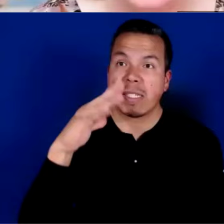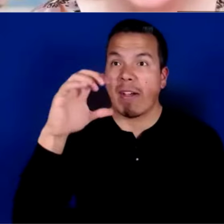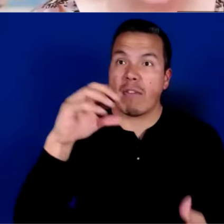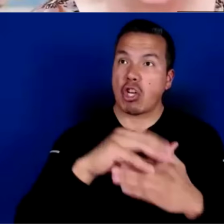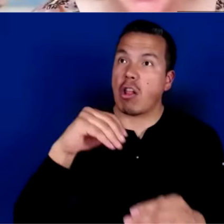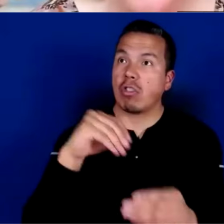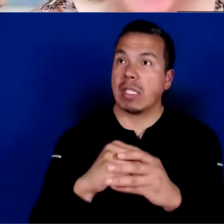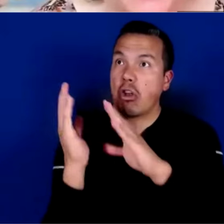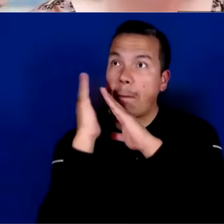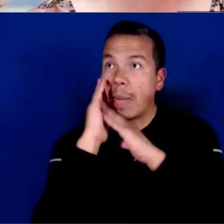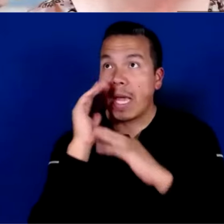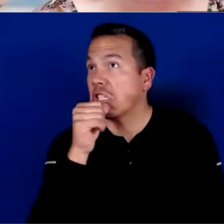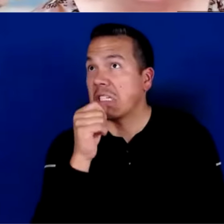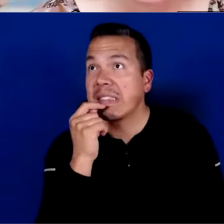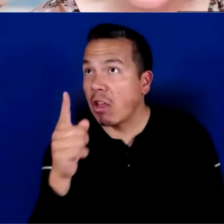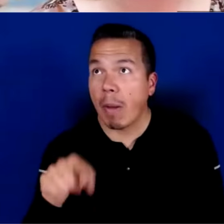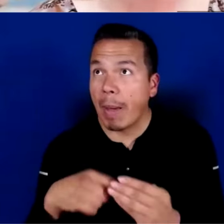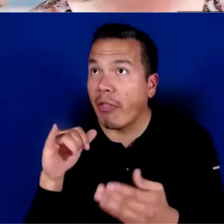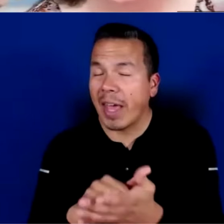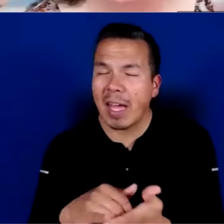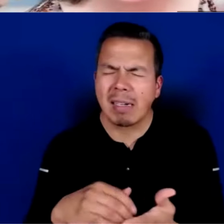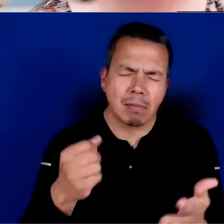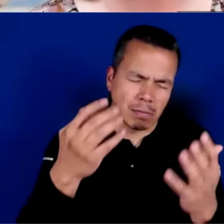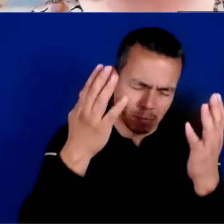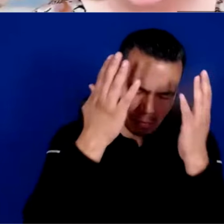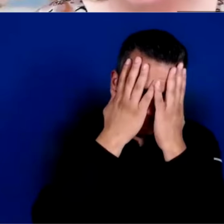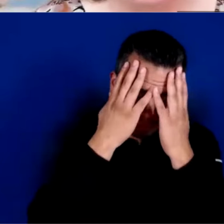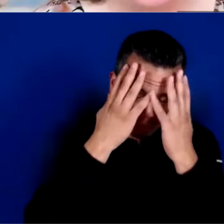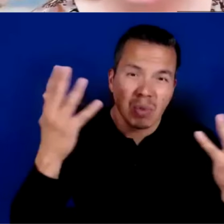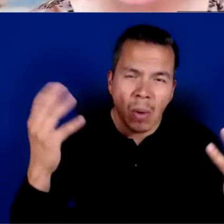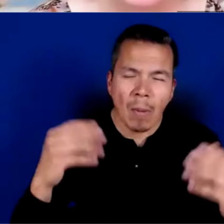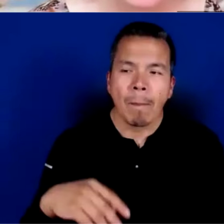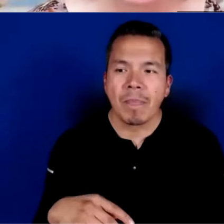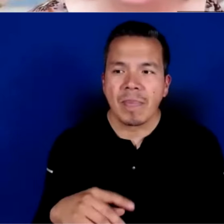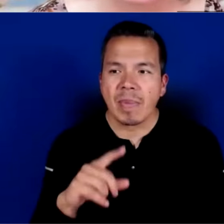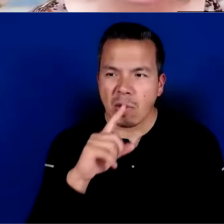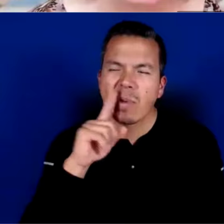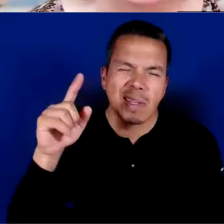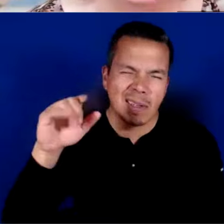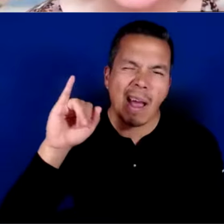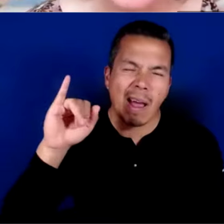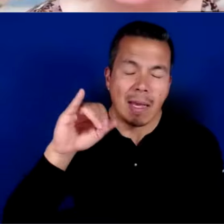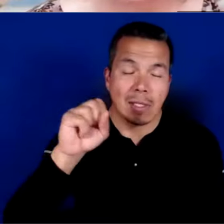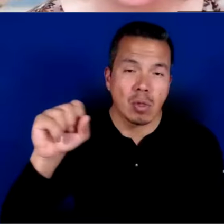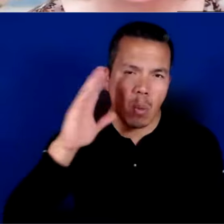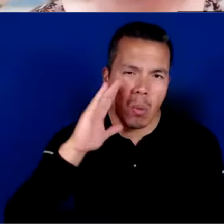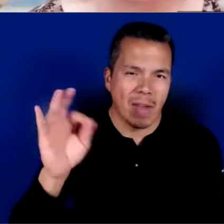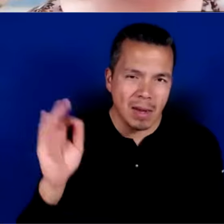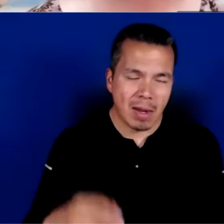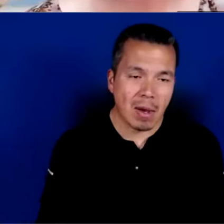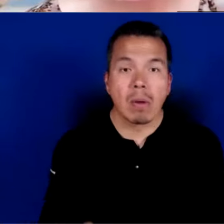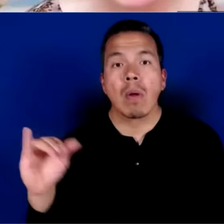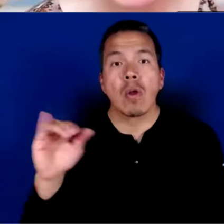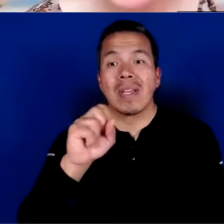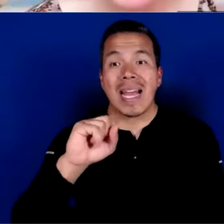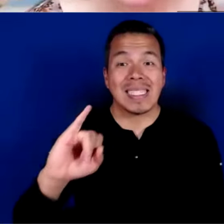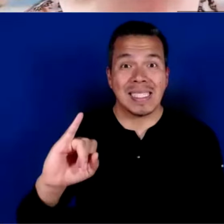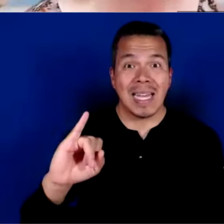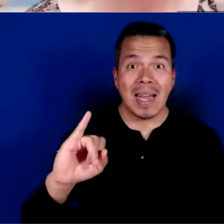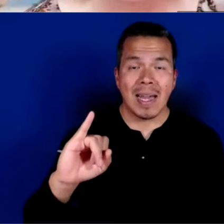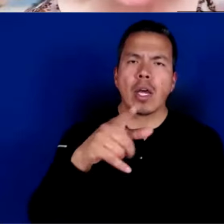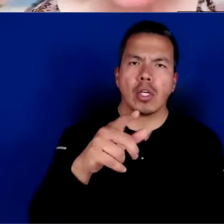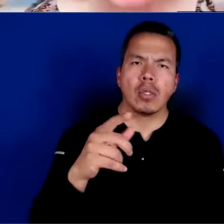mattress she's not telling you about. Oh, so they're going to find out. They also, when you get SSI, you give them